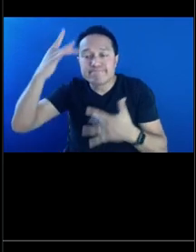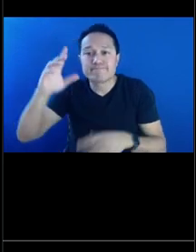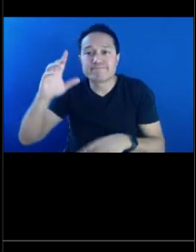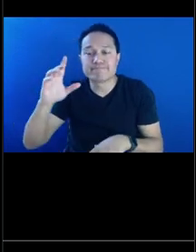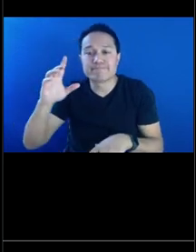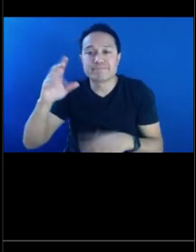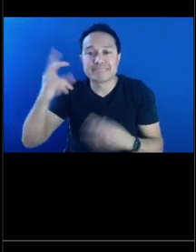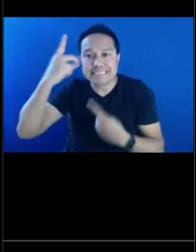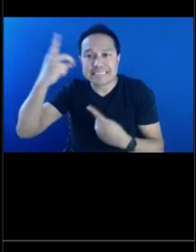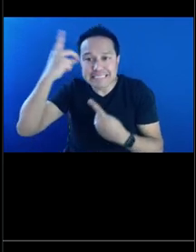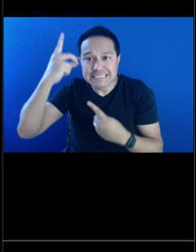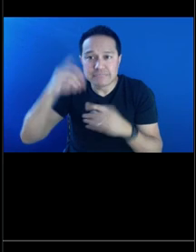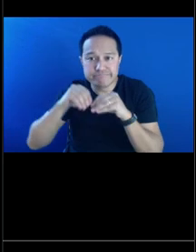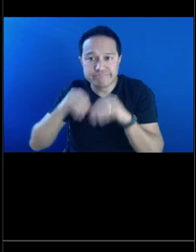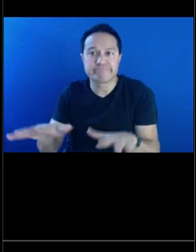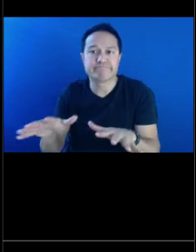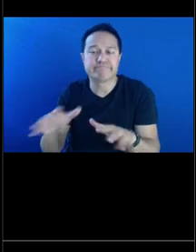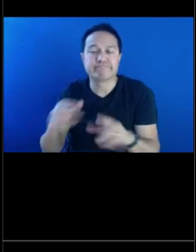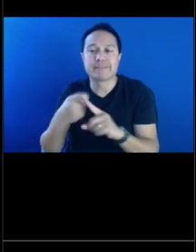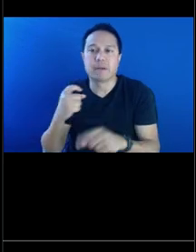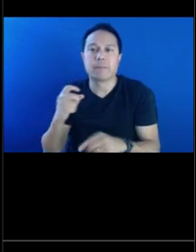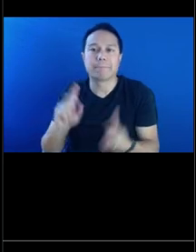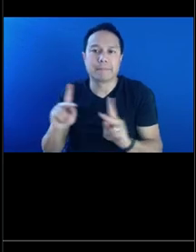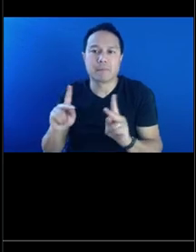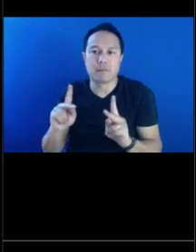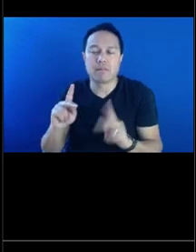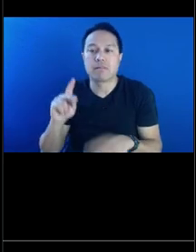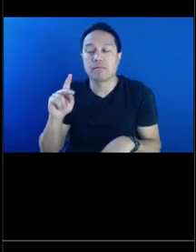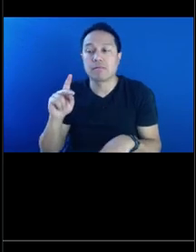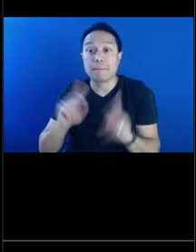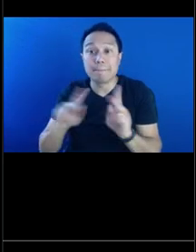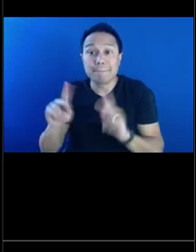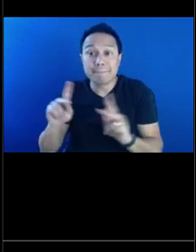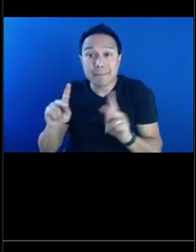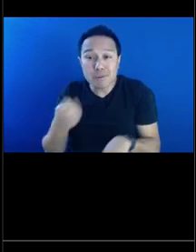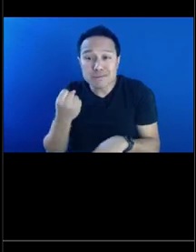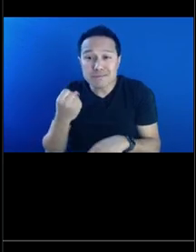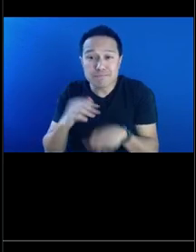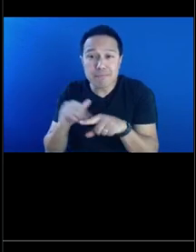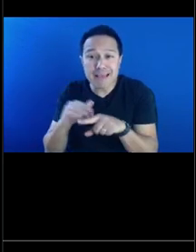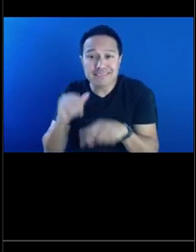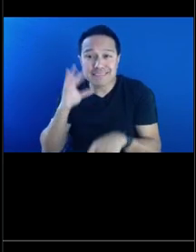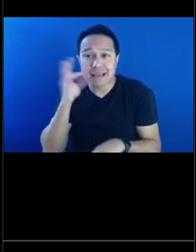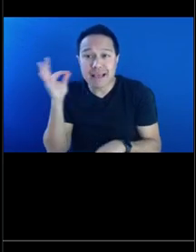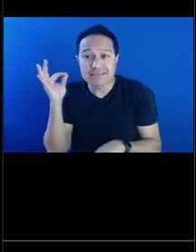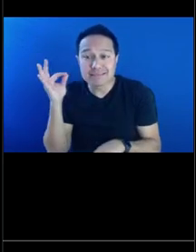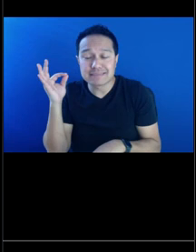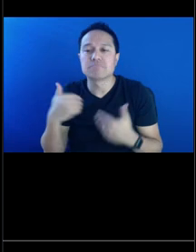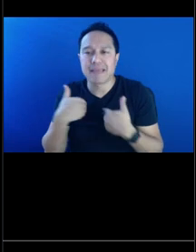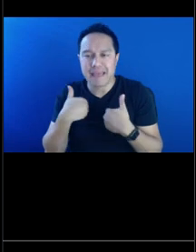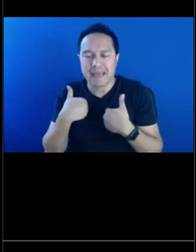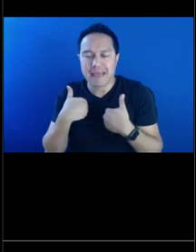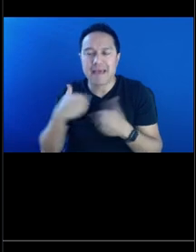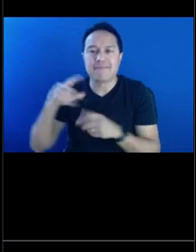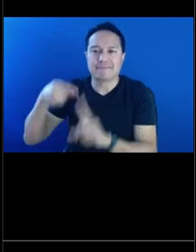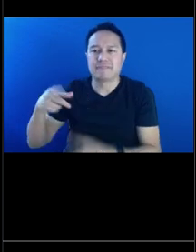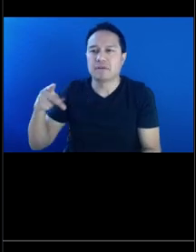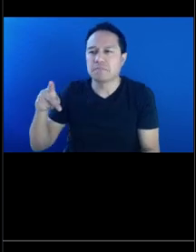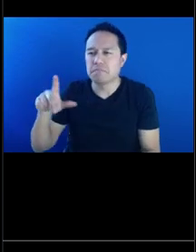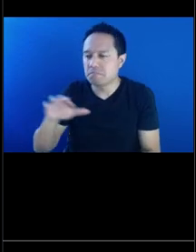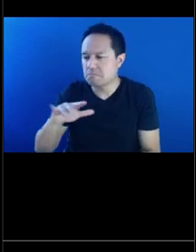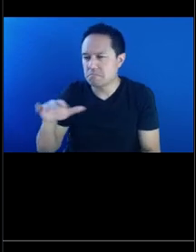altered environment, and people's pets like cats can actually carry a dangerous disease called toxoplasmosis.